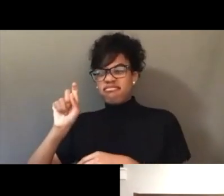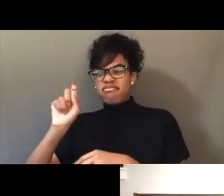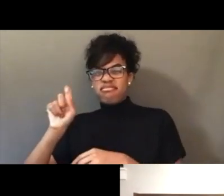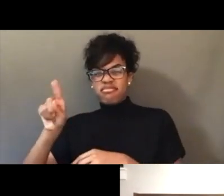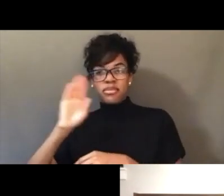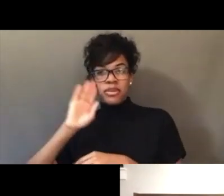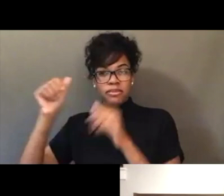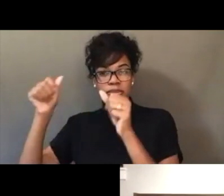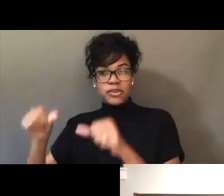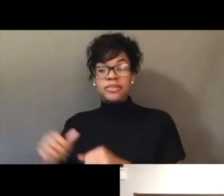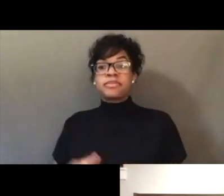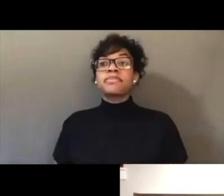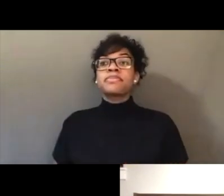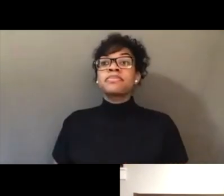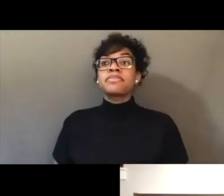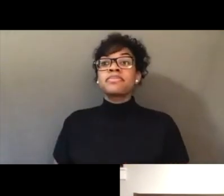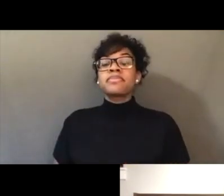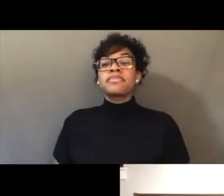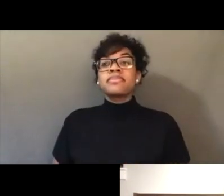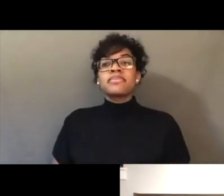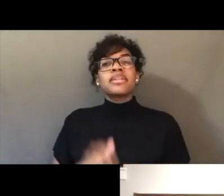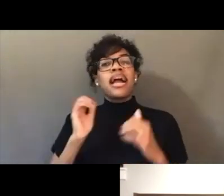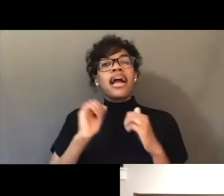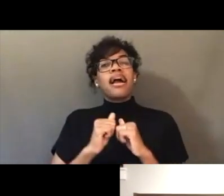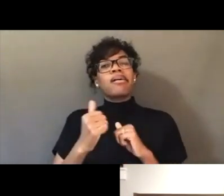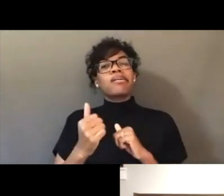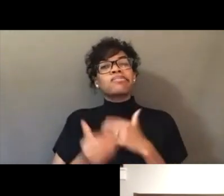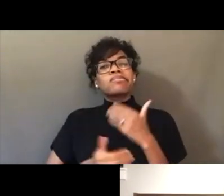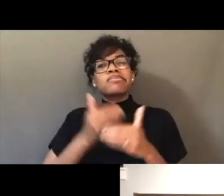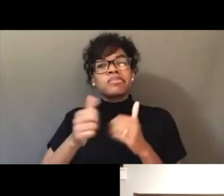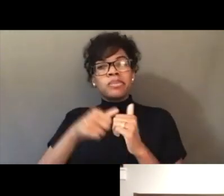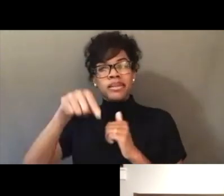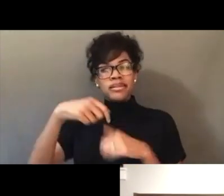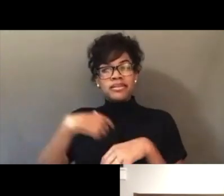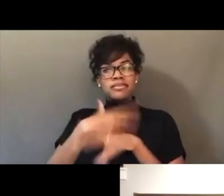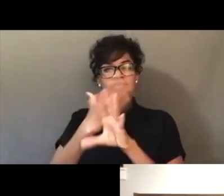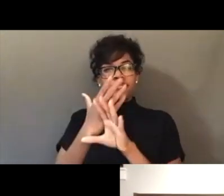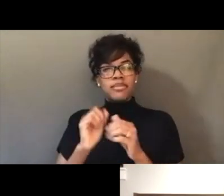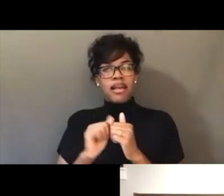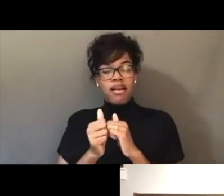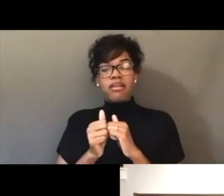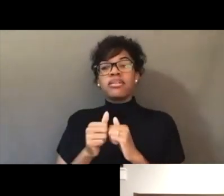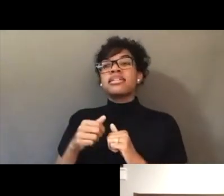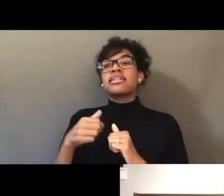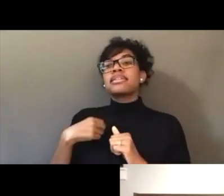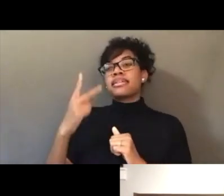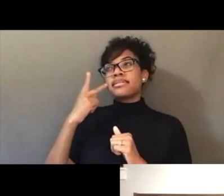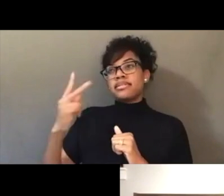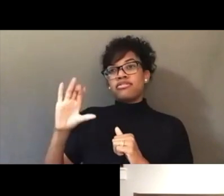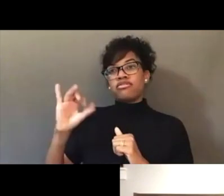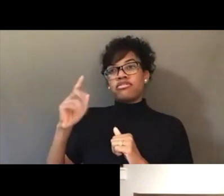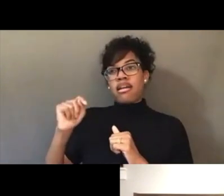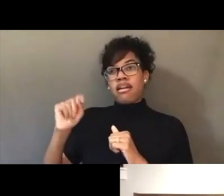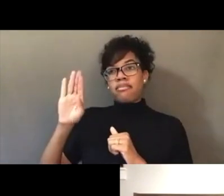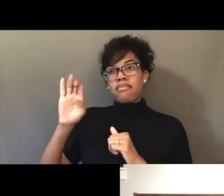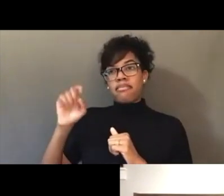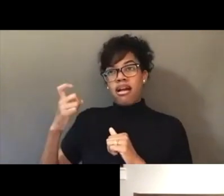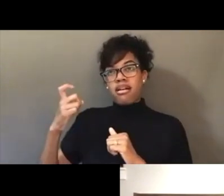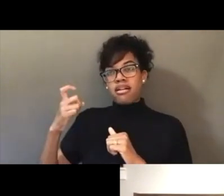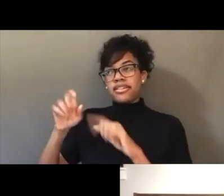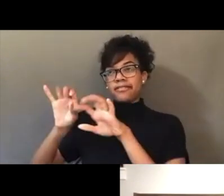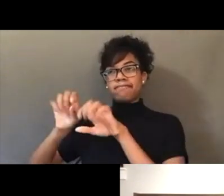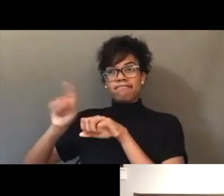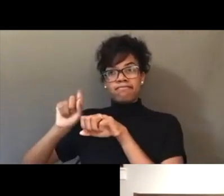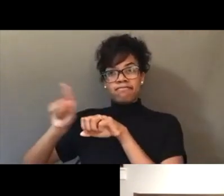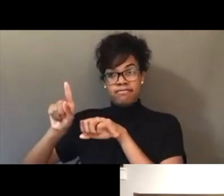conversation with another to make connections. If you have a specific question for the contributors, please put them in the